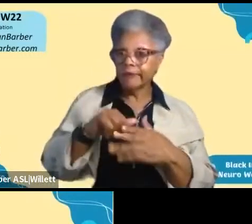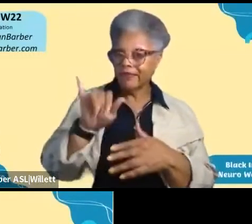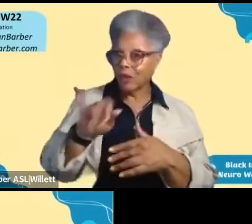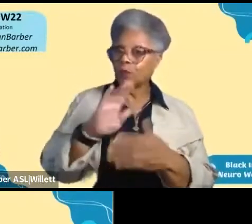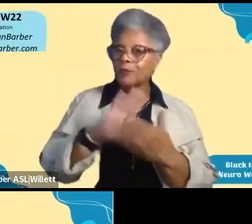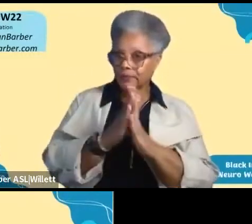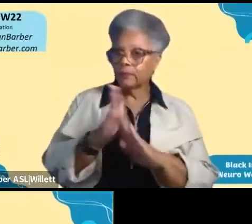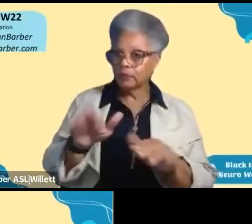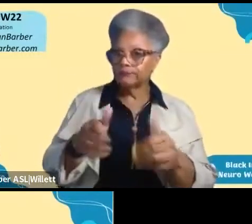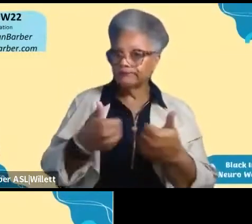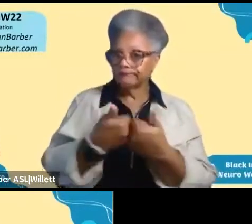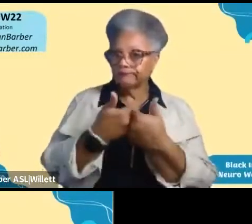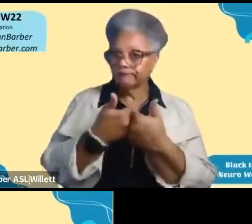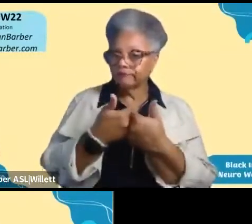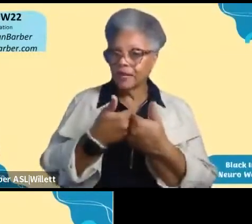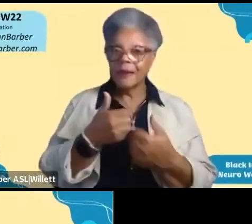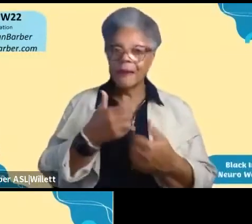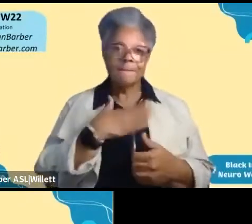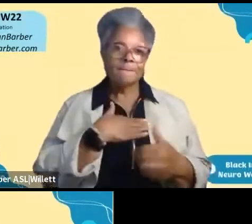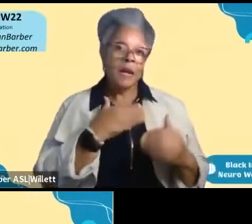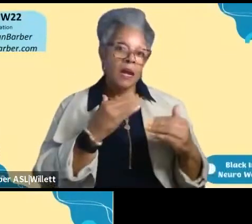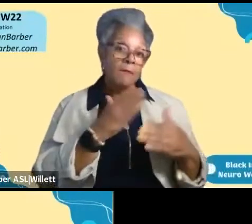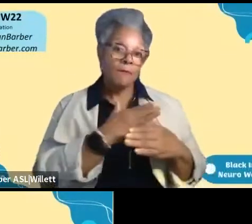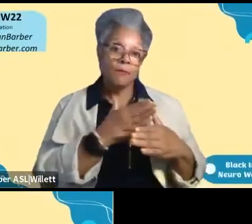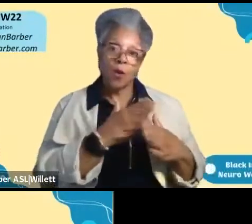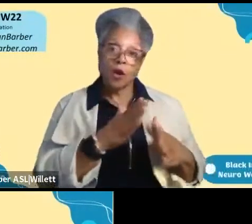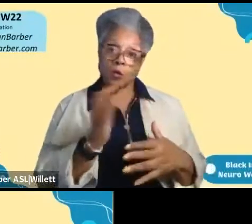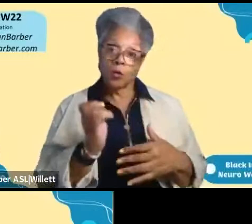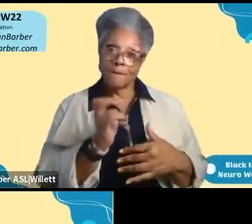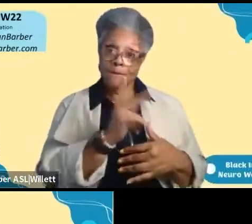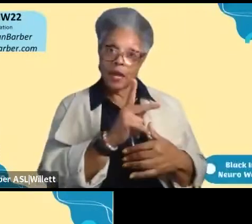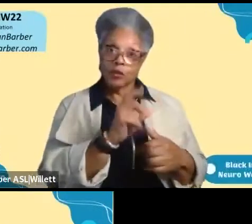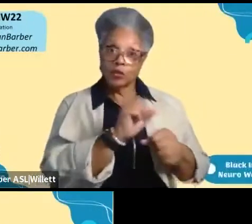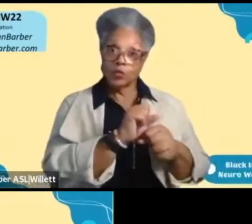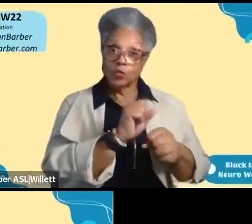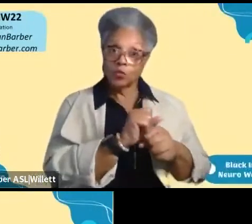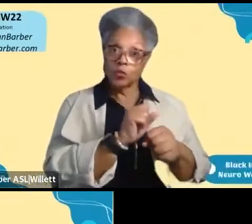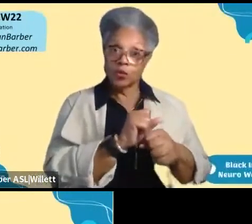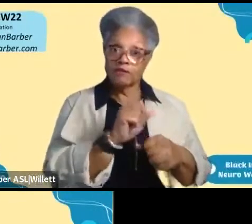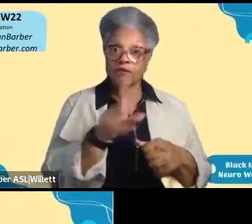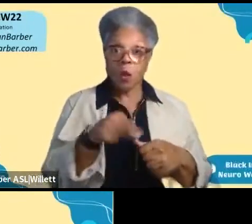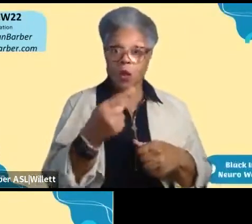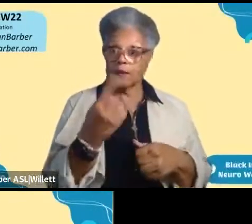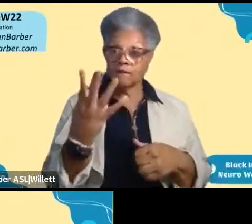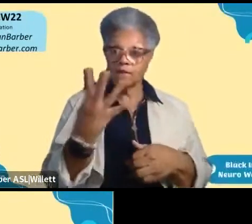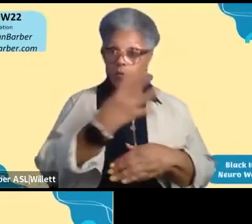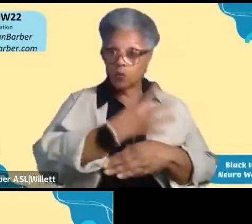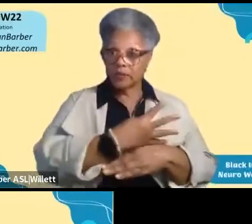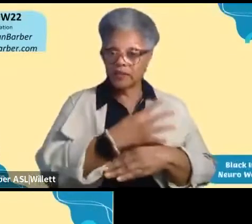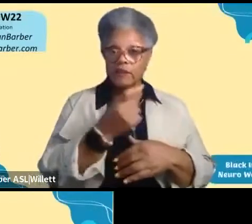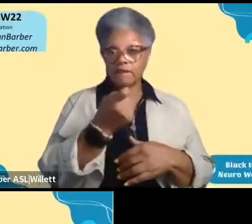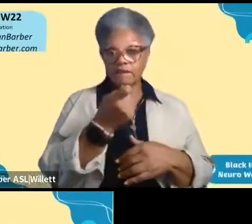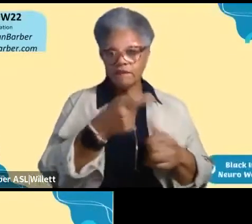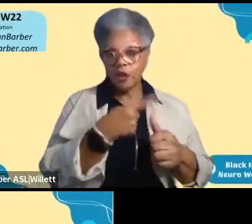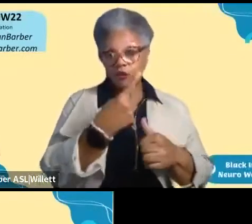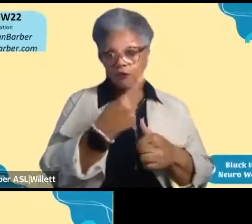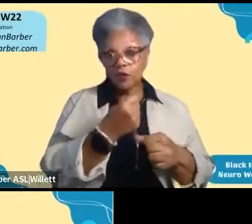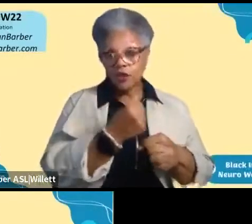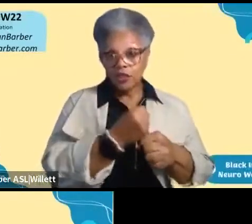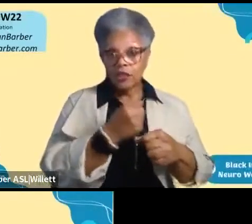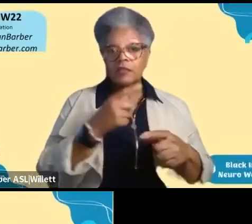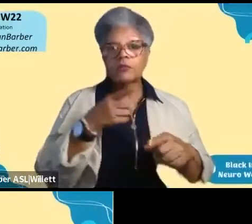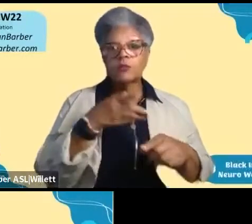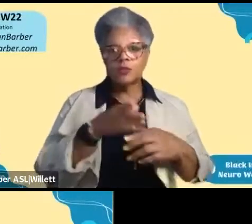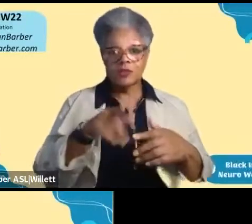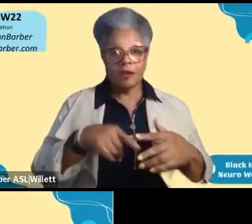challenge. But, you know, my partner, he went back to working for only 4 days for the first few years when we had kids.